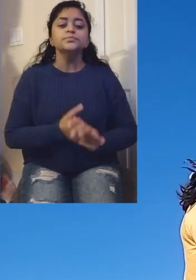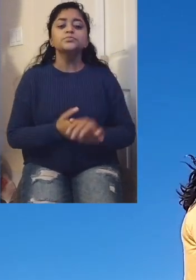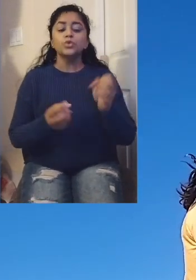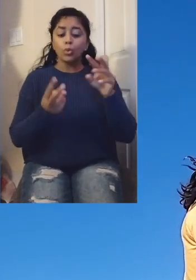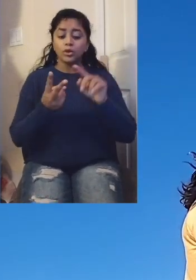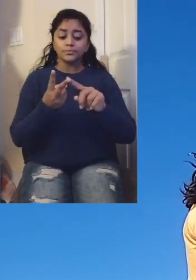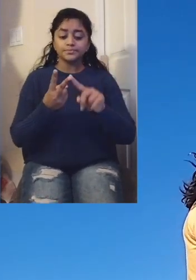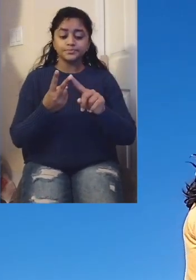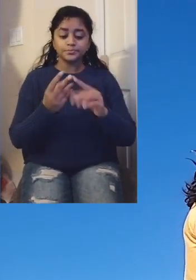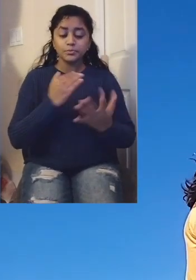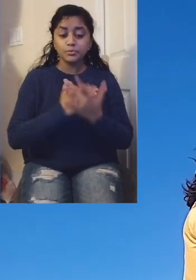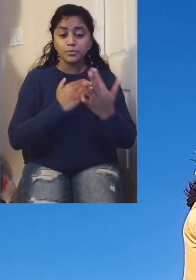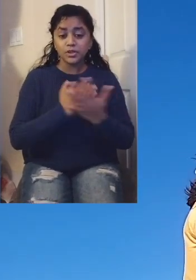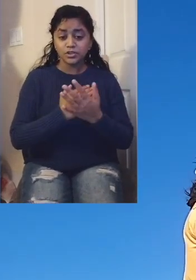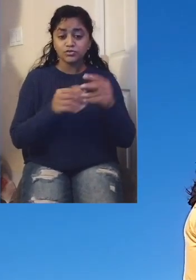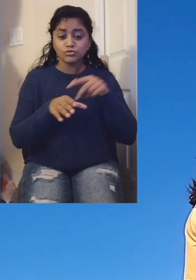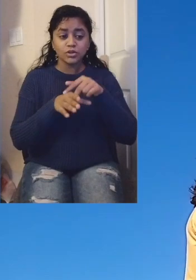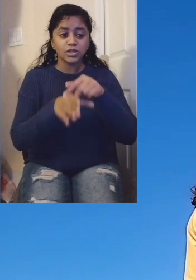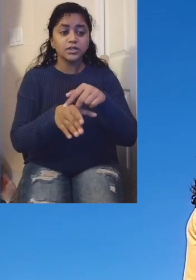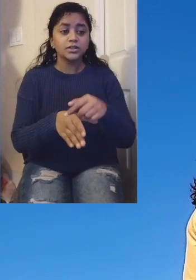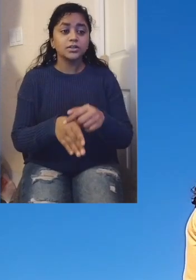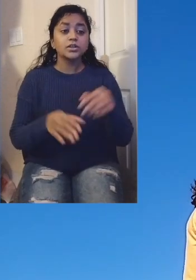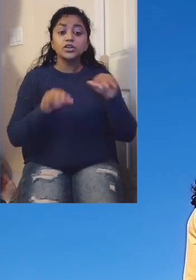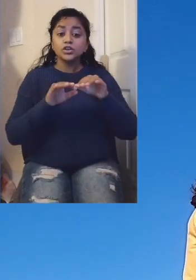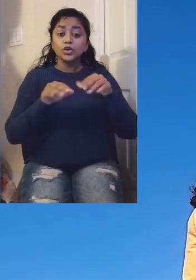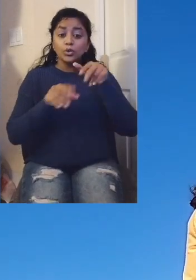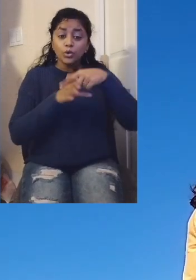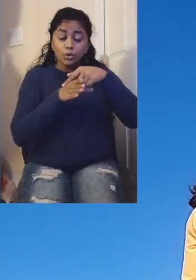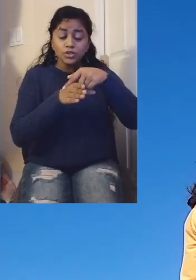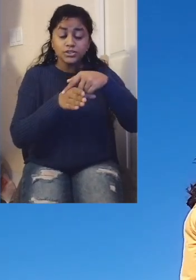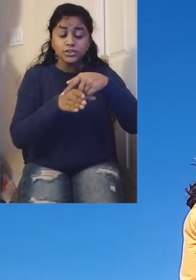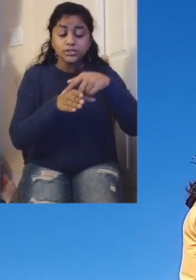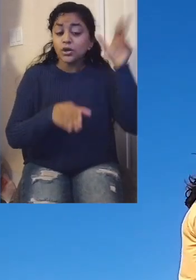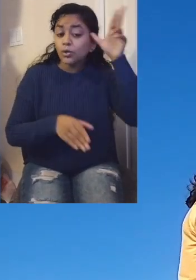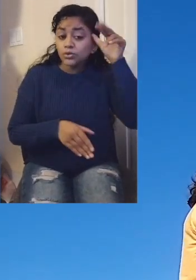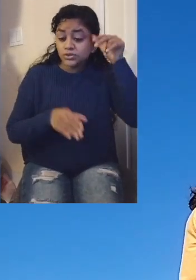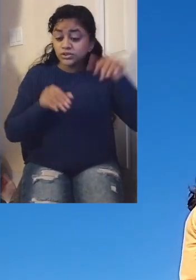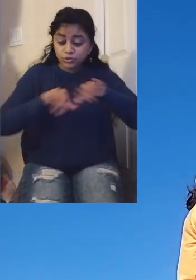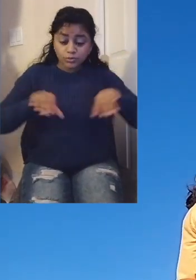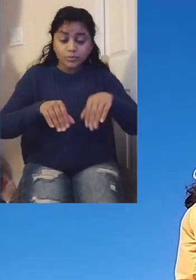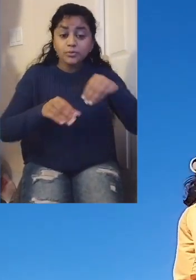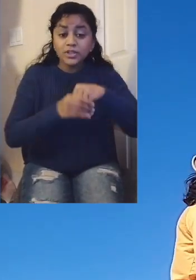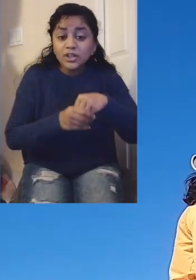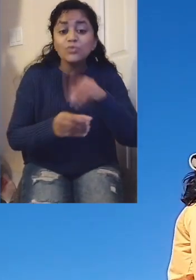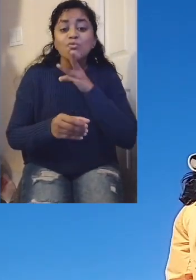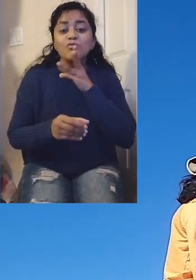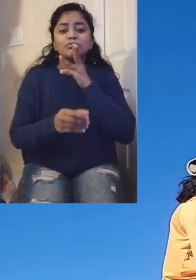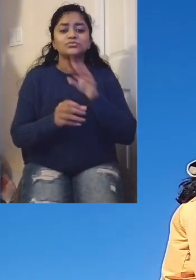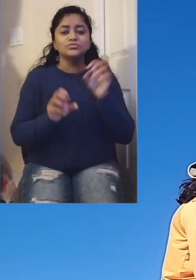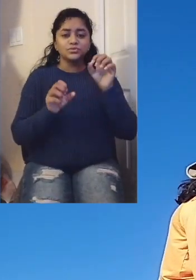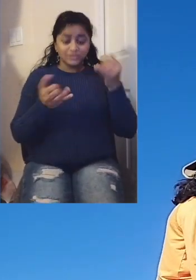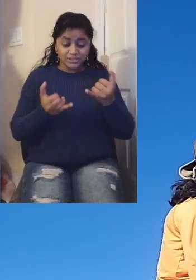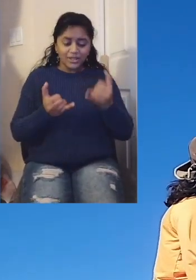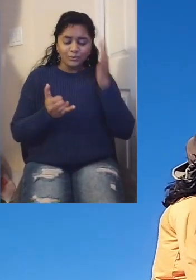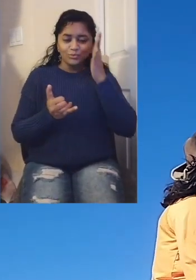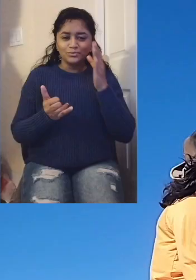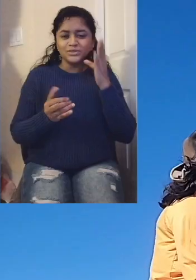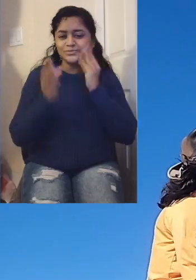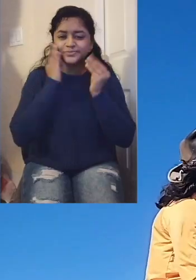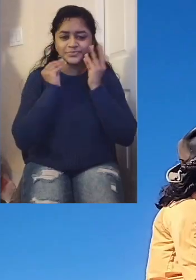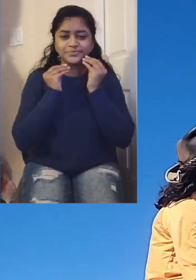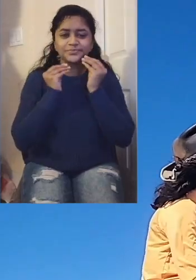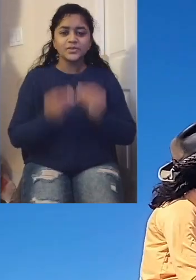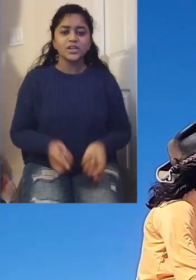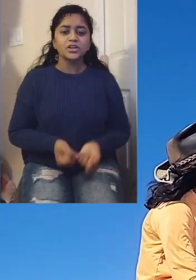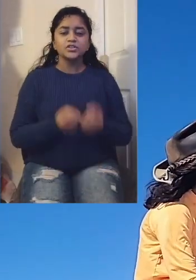And Cayman Yee Haw is one of those attractions. Yeah. So, what is involved with your tours? What does it involve? Yeah,